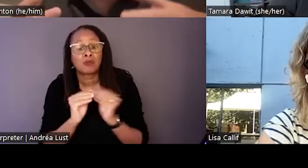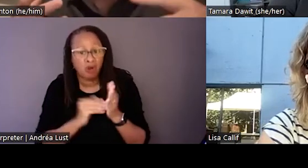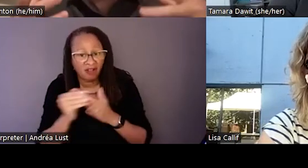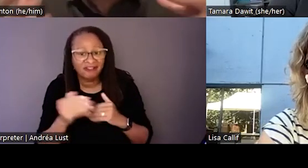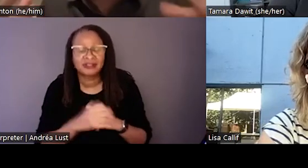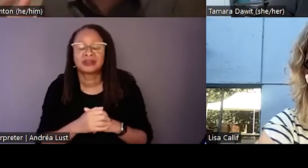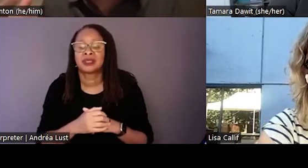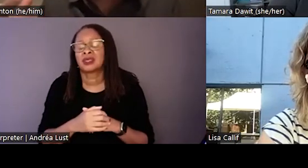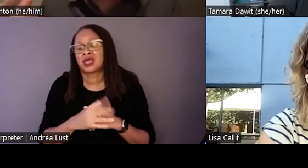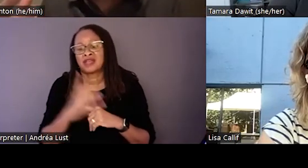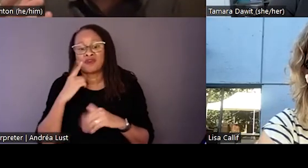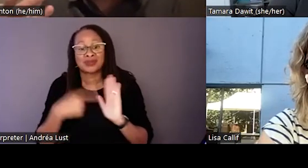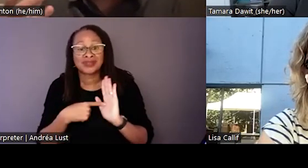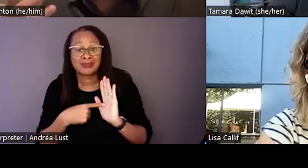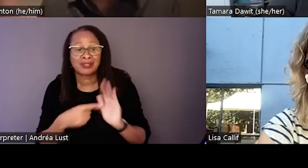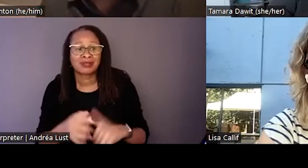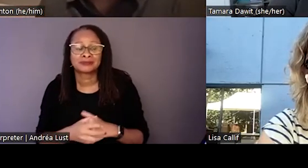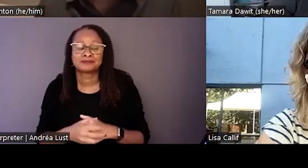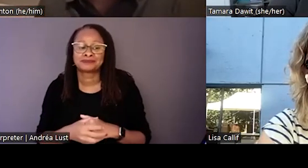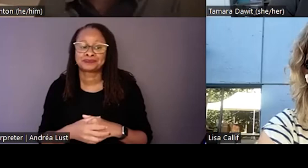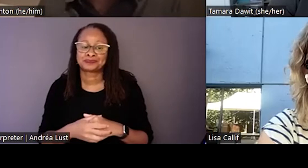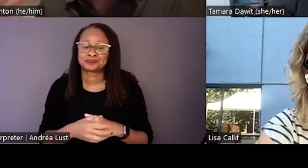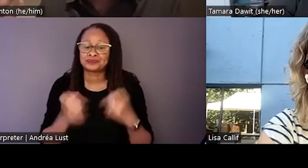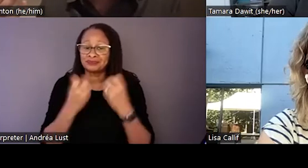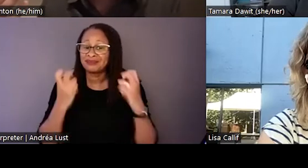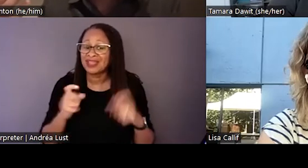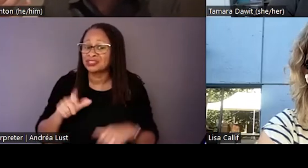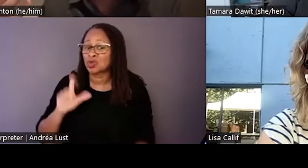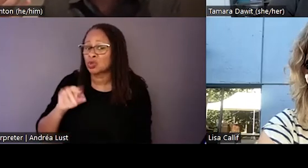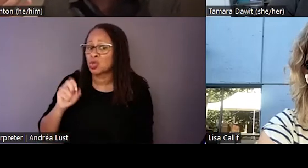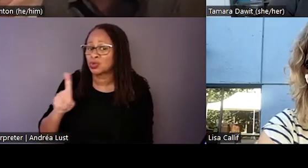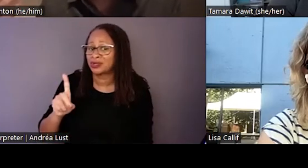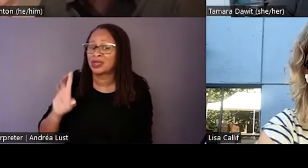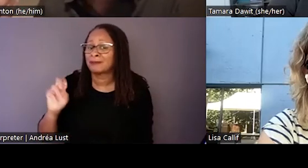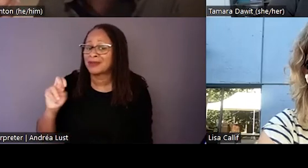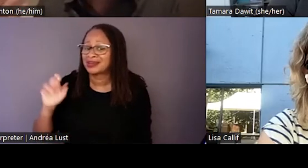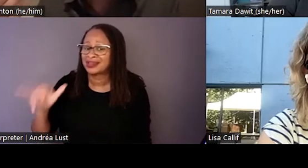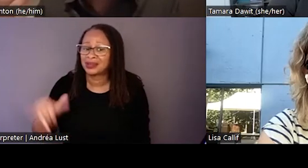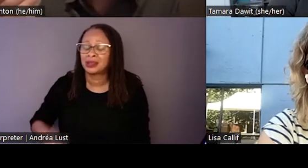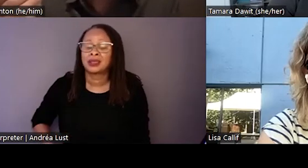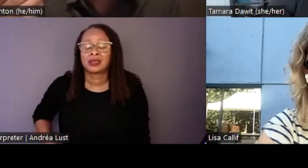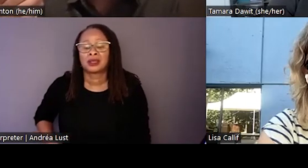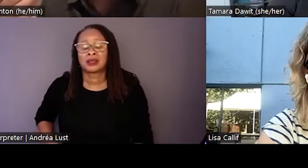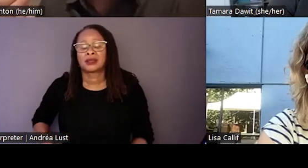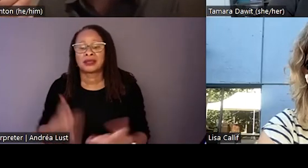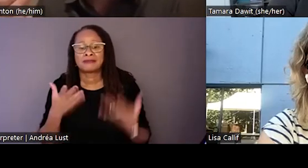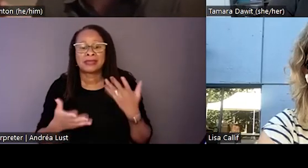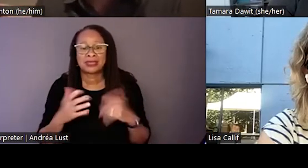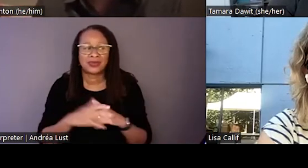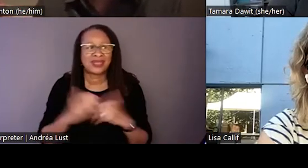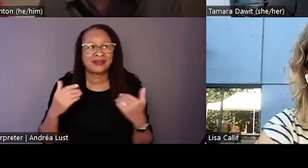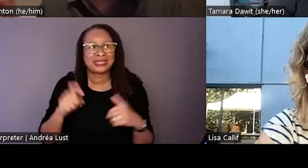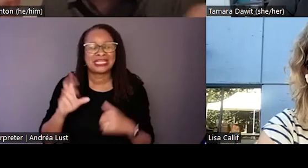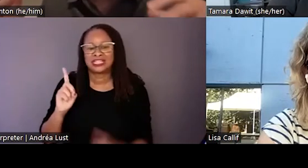insist. For instance, you know, this panel's called Loaded Pictures, and it made me think that maybe we need like a documentary disarmament